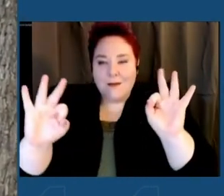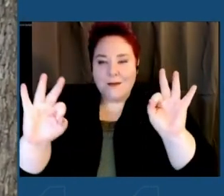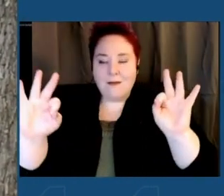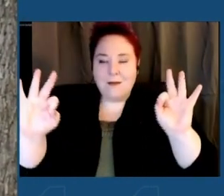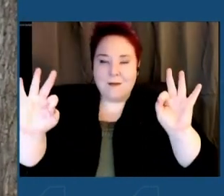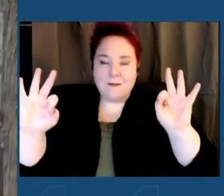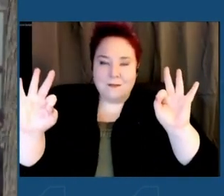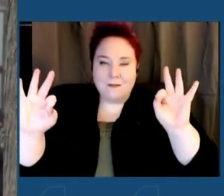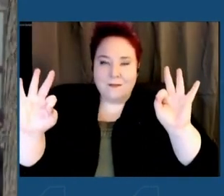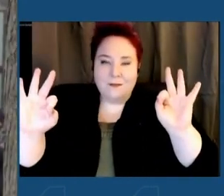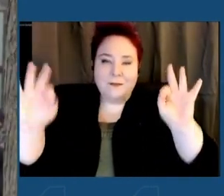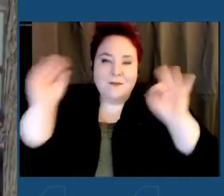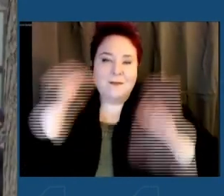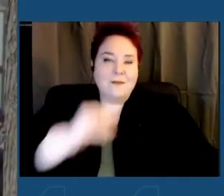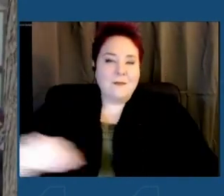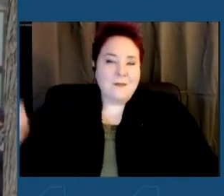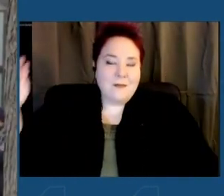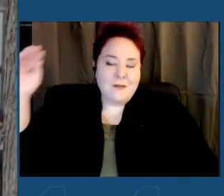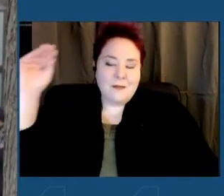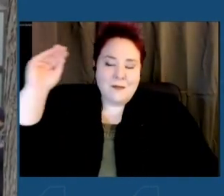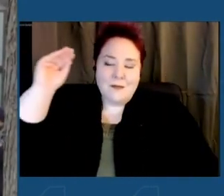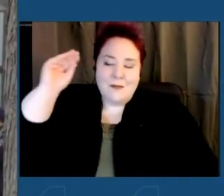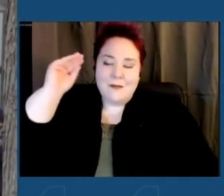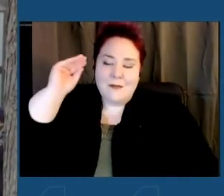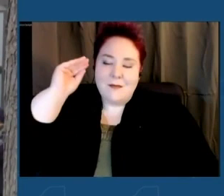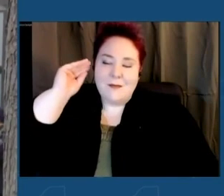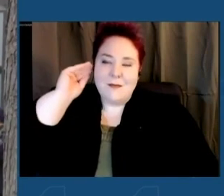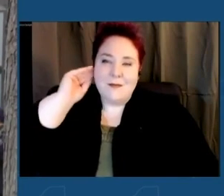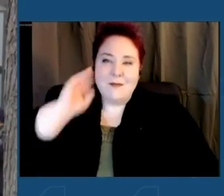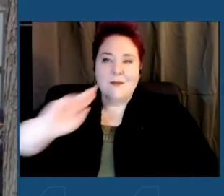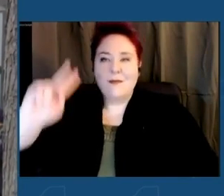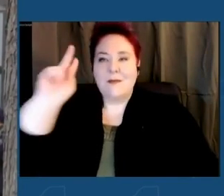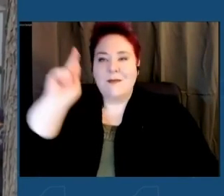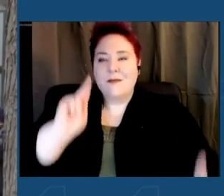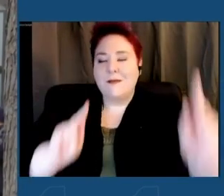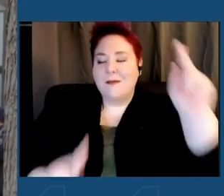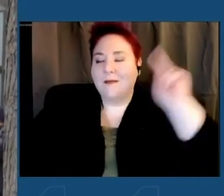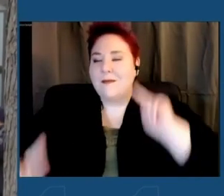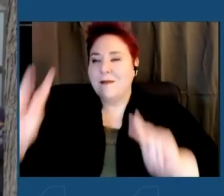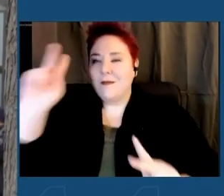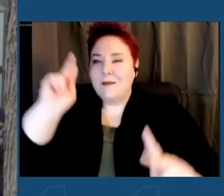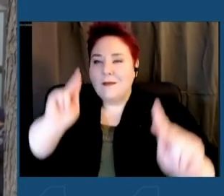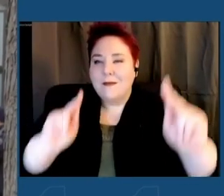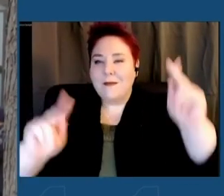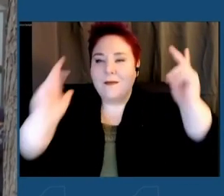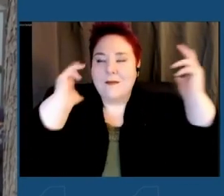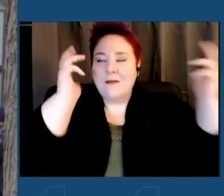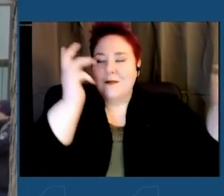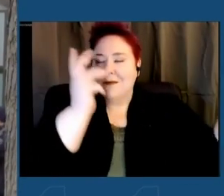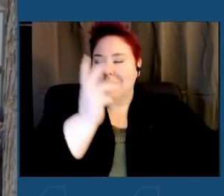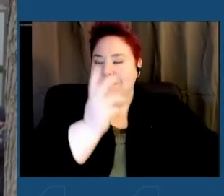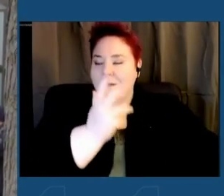free and the home of the